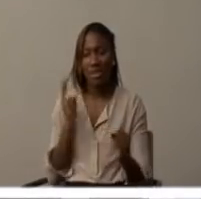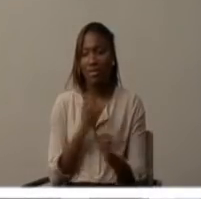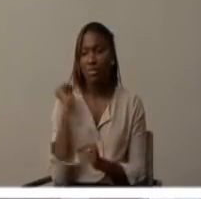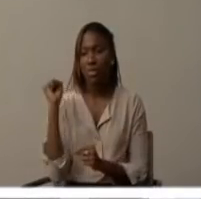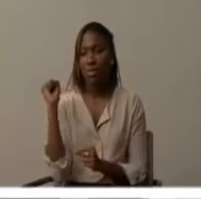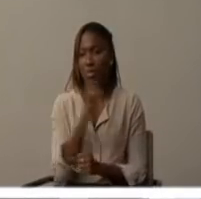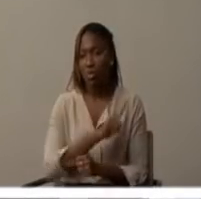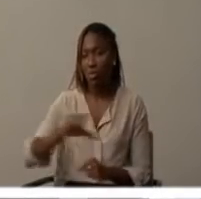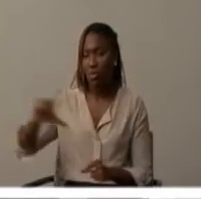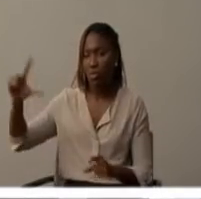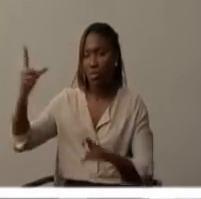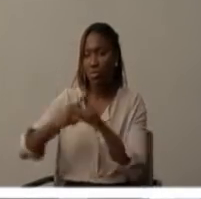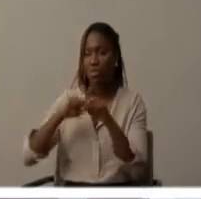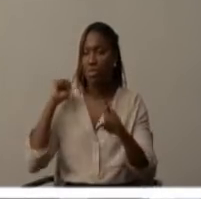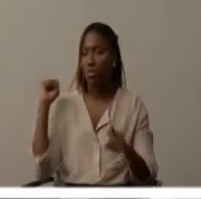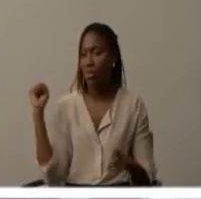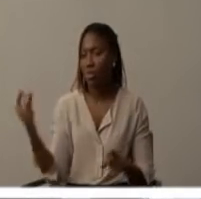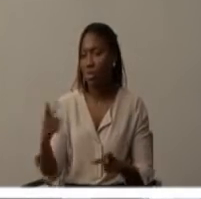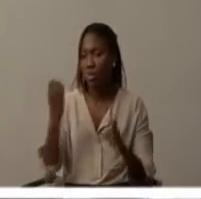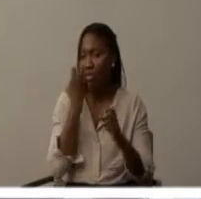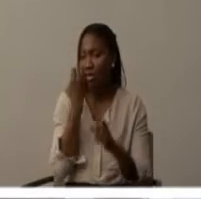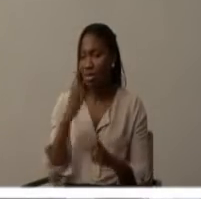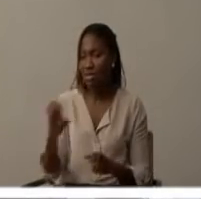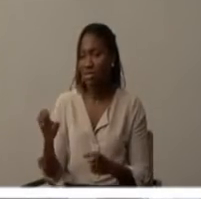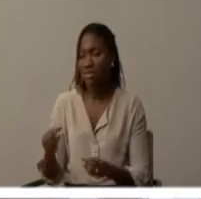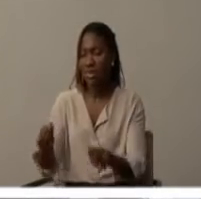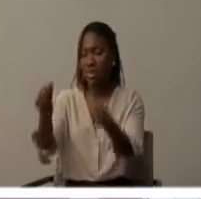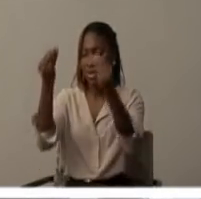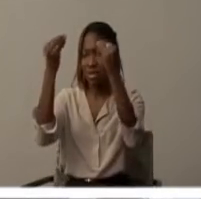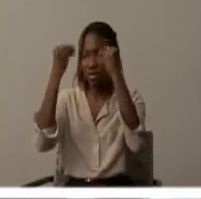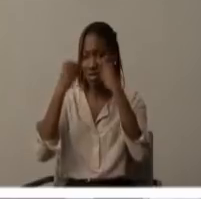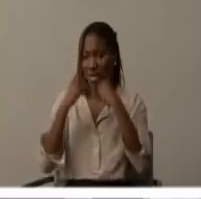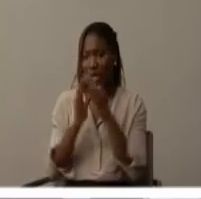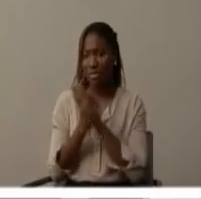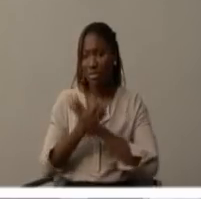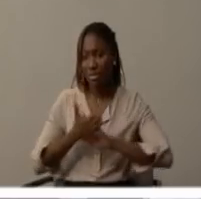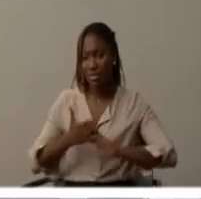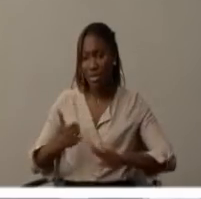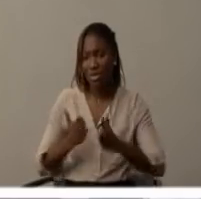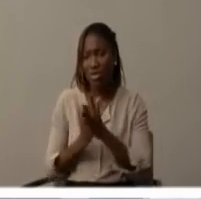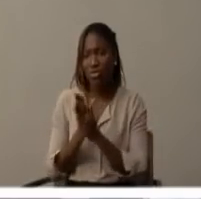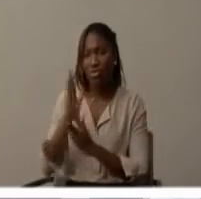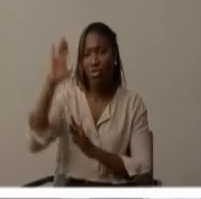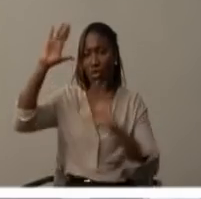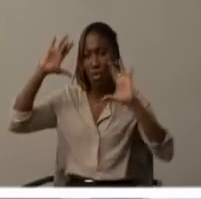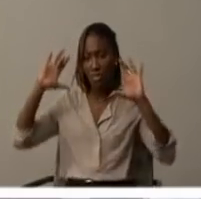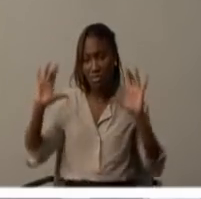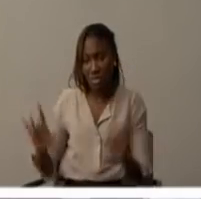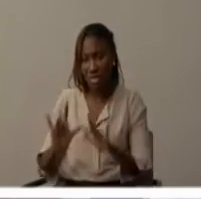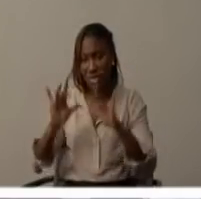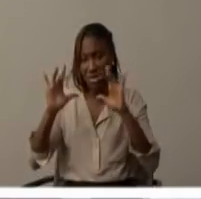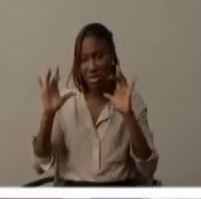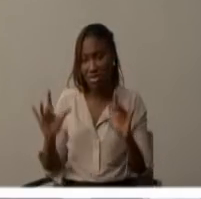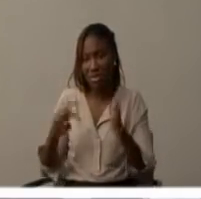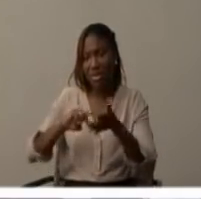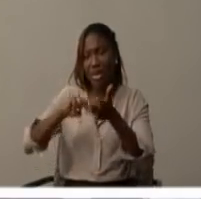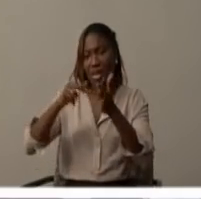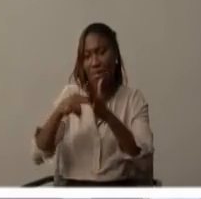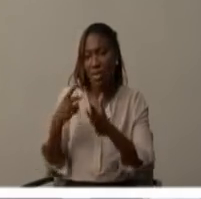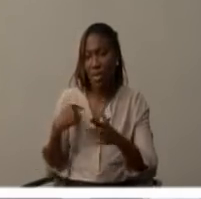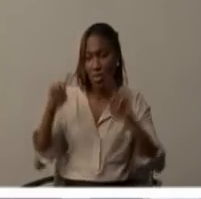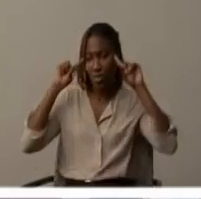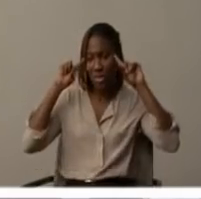we pray, from every evil, and graciously grant peace in our days, that by the help of your mercy we may be always free from sin and